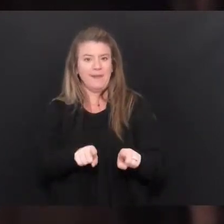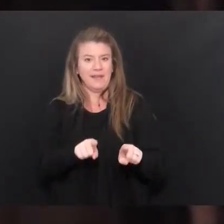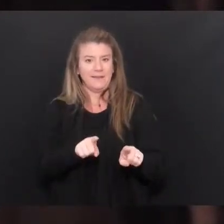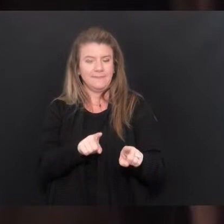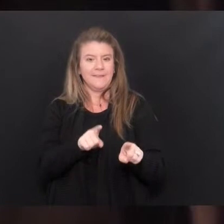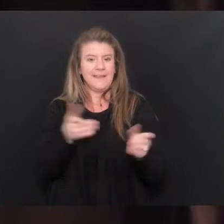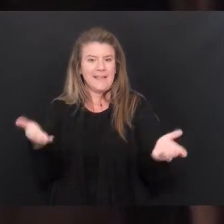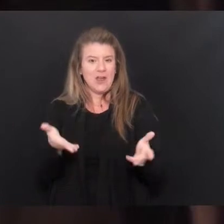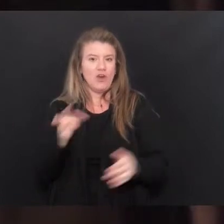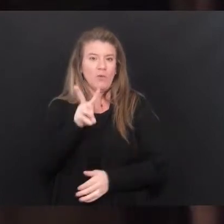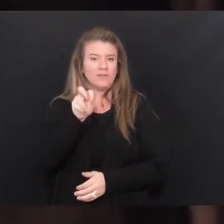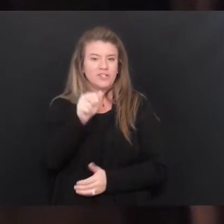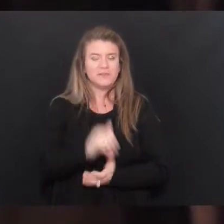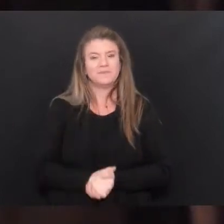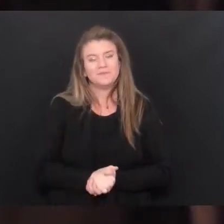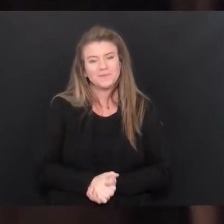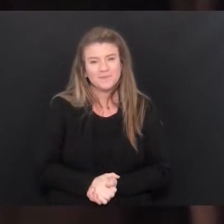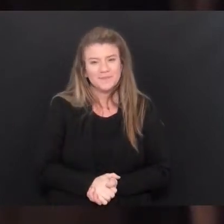us.